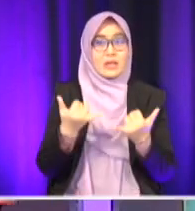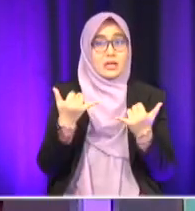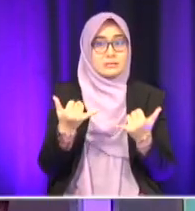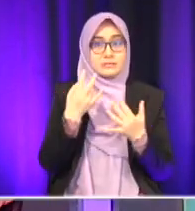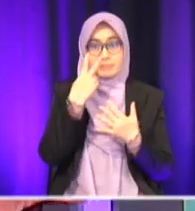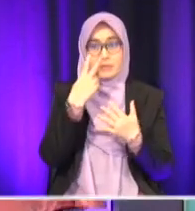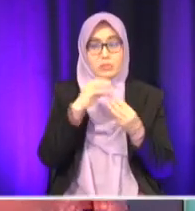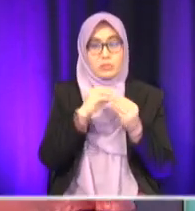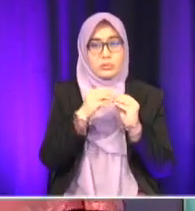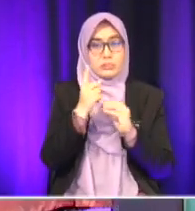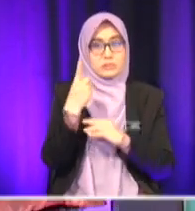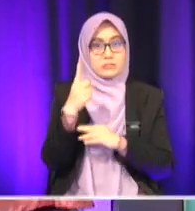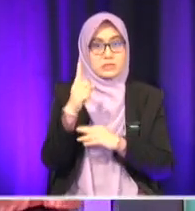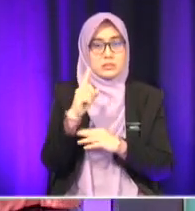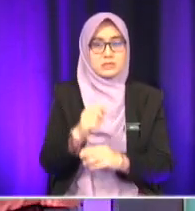Some estimates